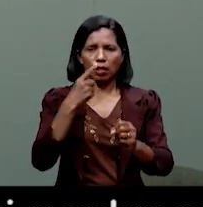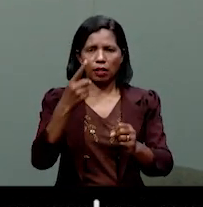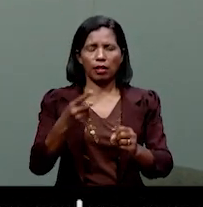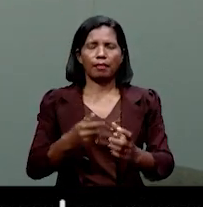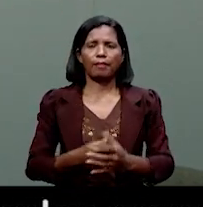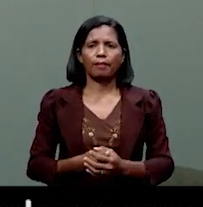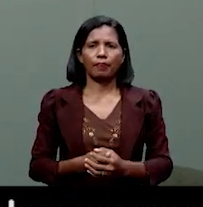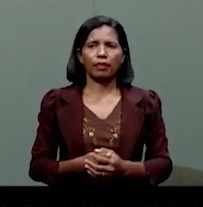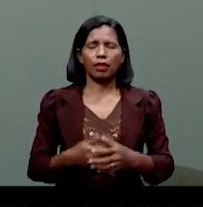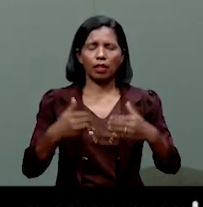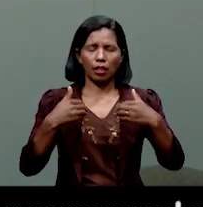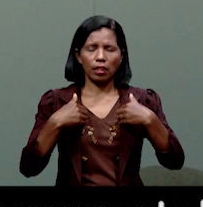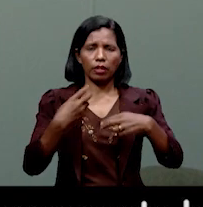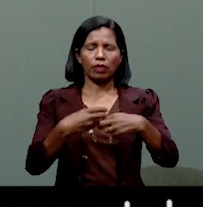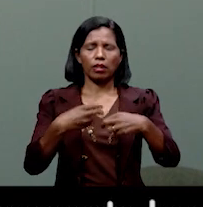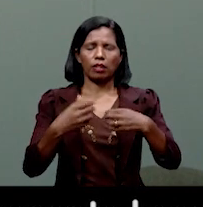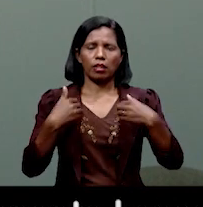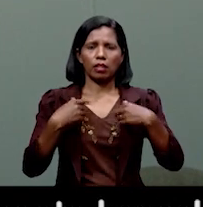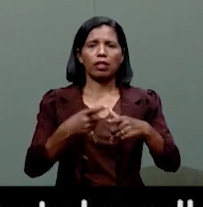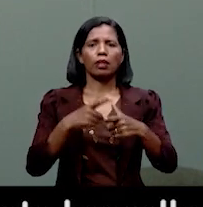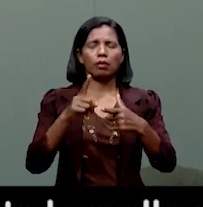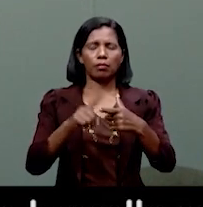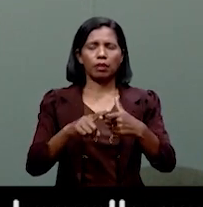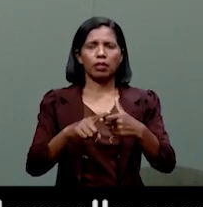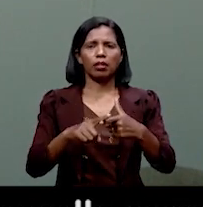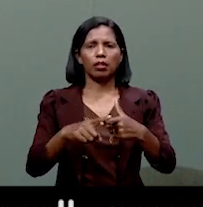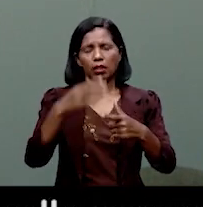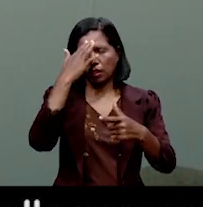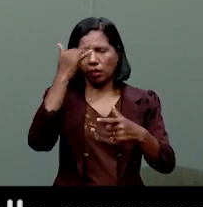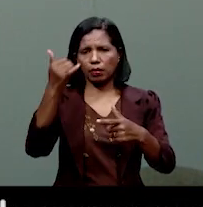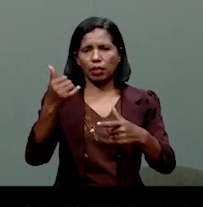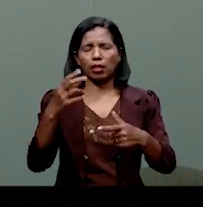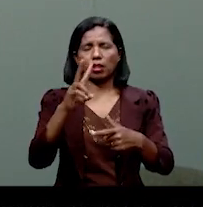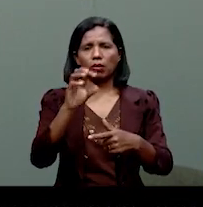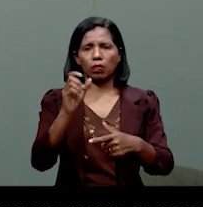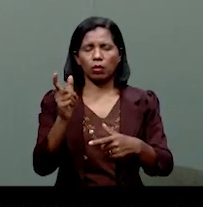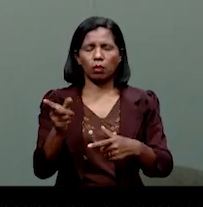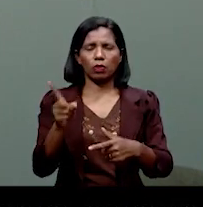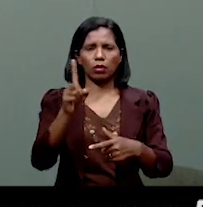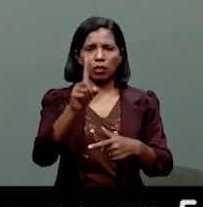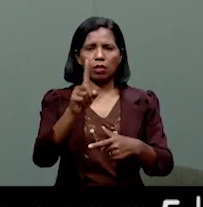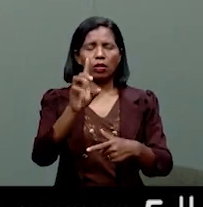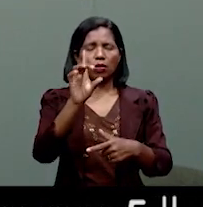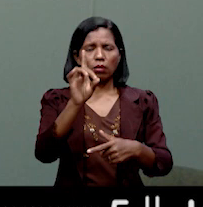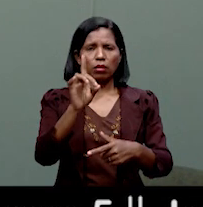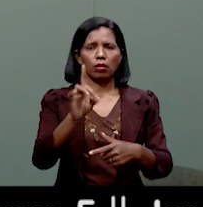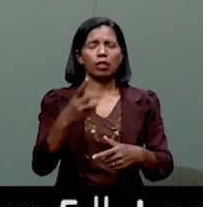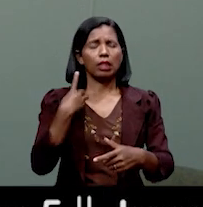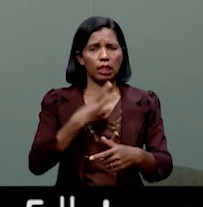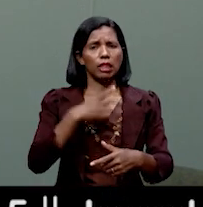ihe impasse ne acontece e depois ihe defisit ne rasik tambah sa ihe 2018 ita hatene